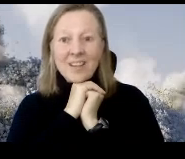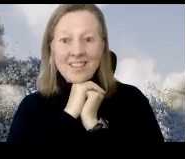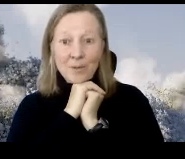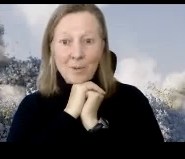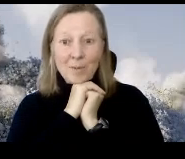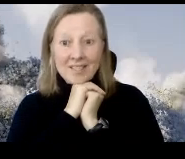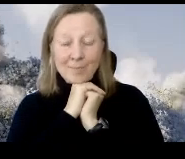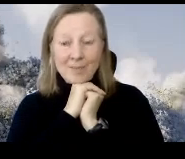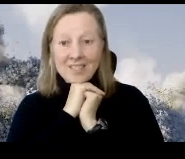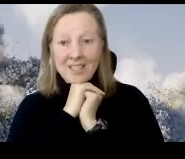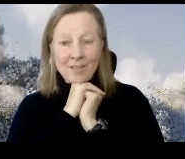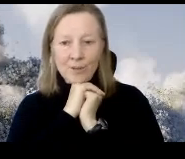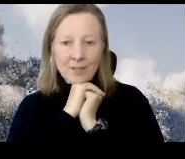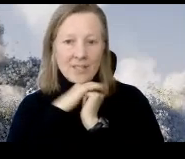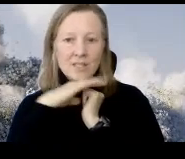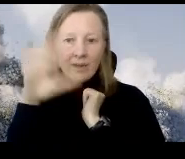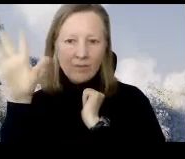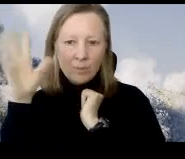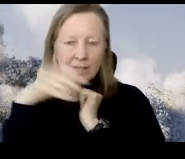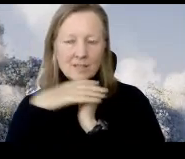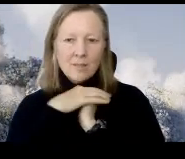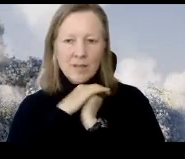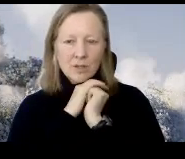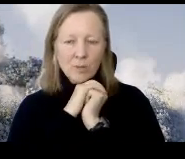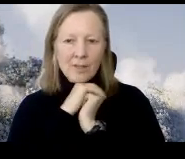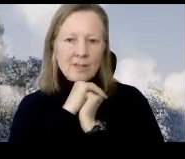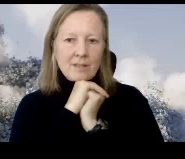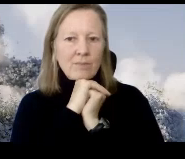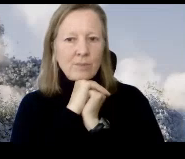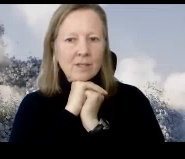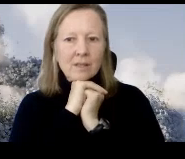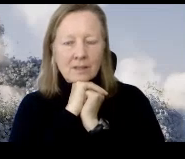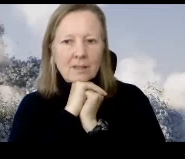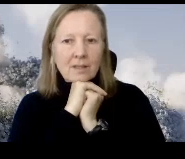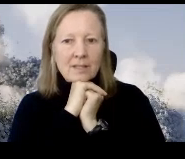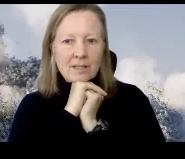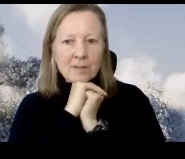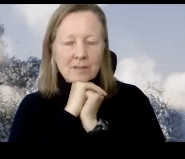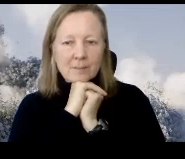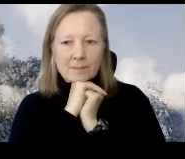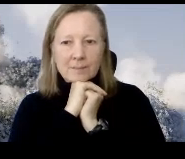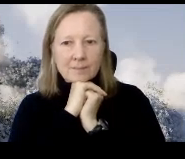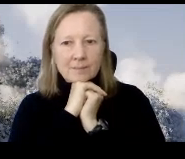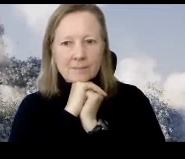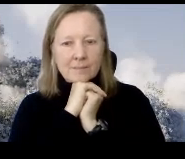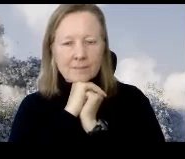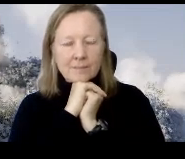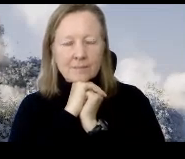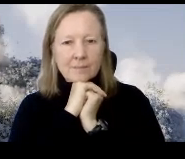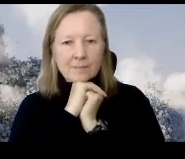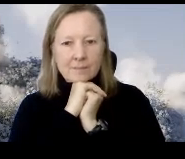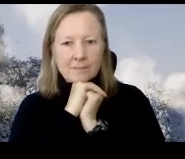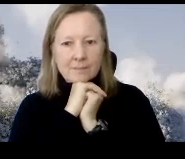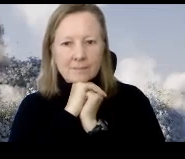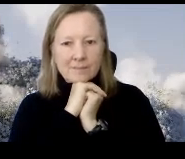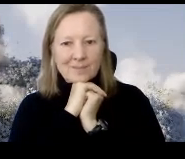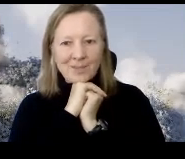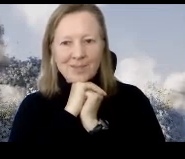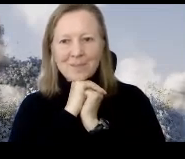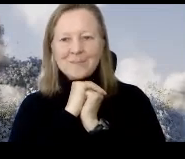So I think that would be best because they give you the list of every place in Manitoba that does free assessments. Thank